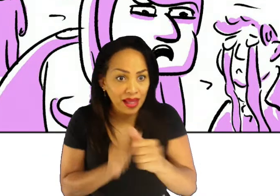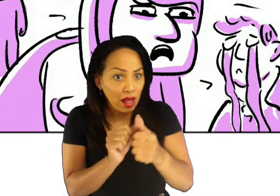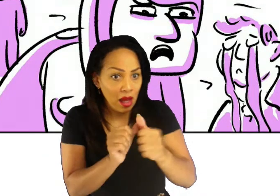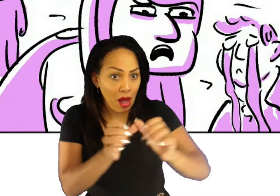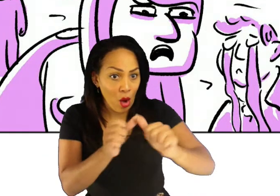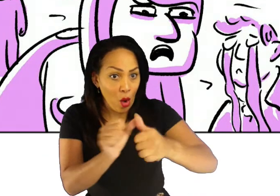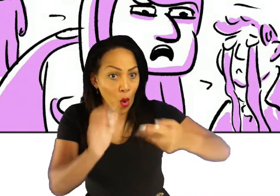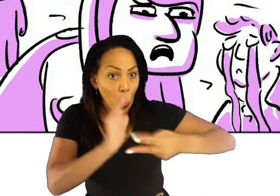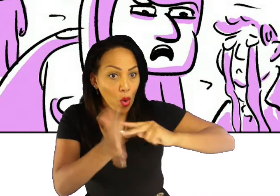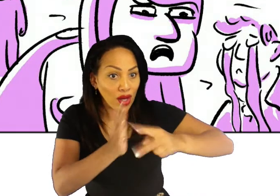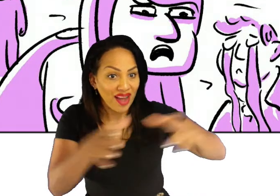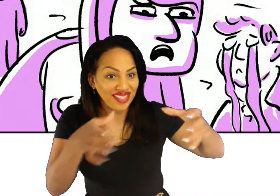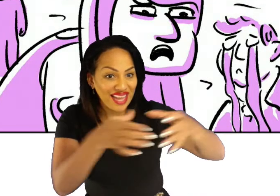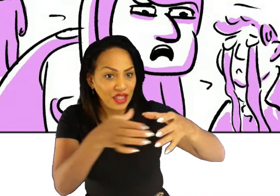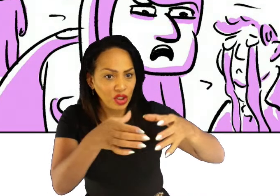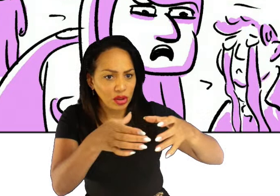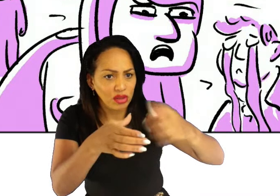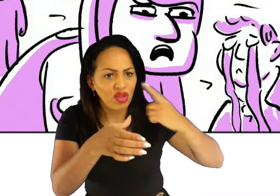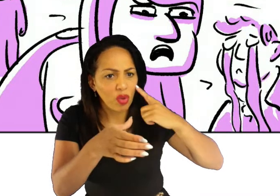just slightly, maybe.